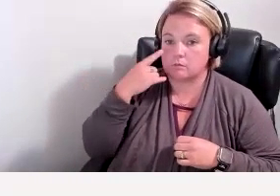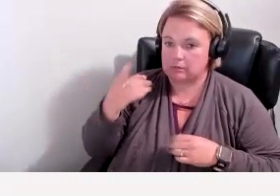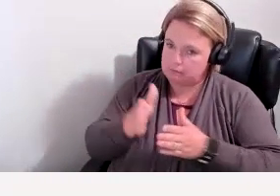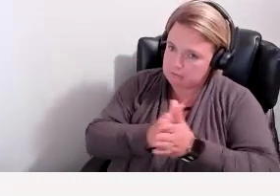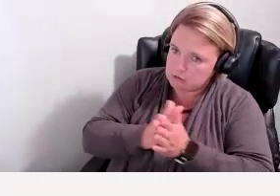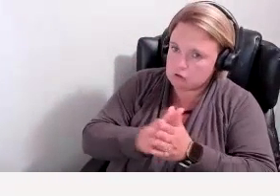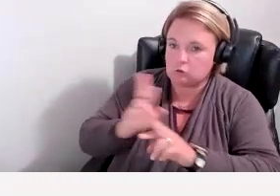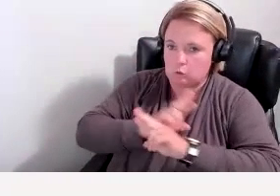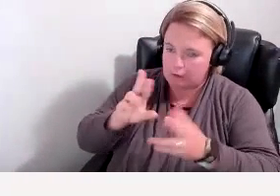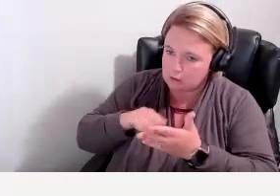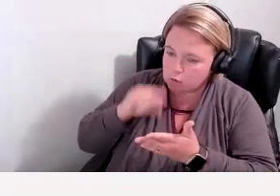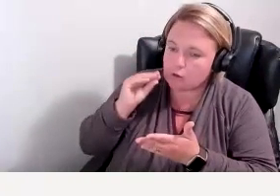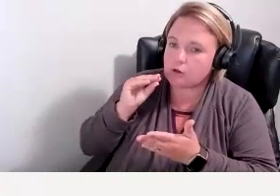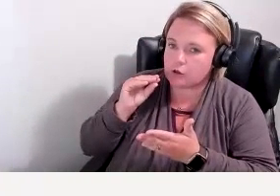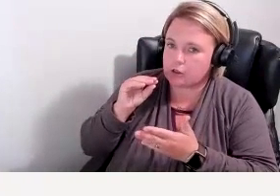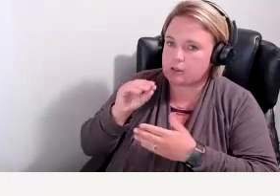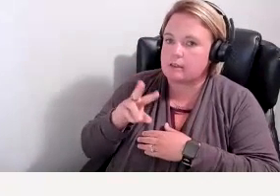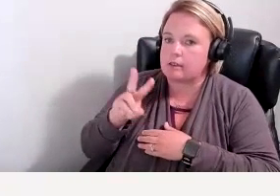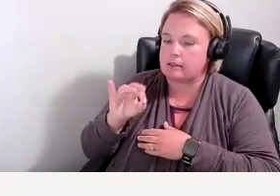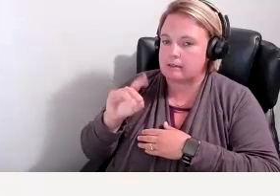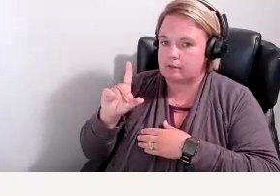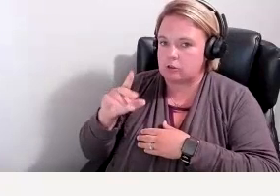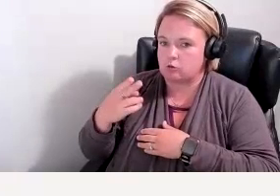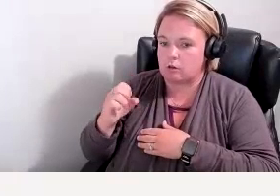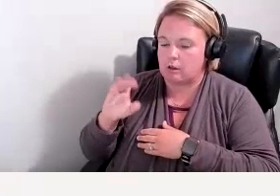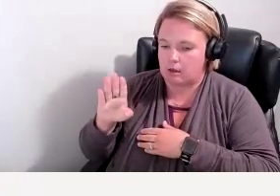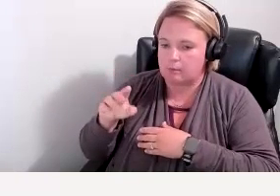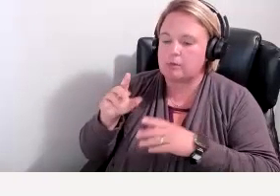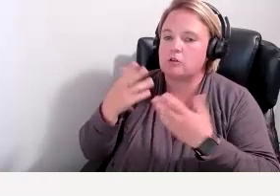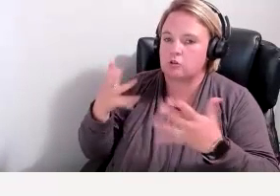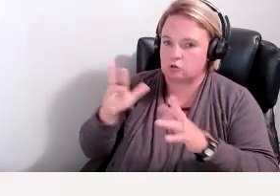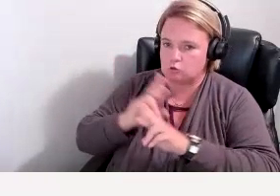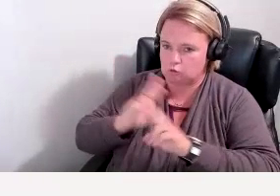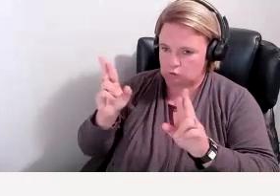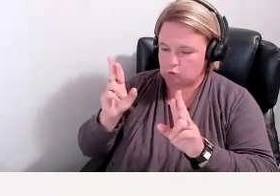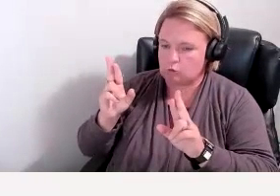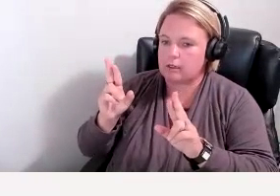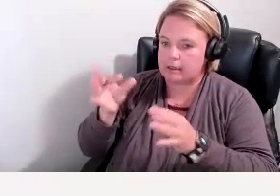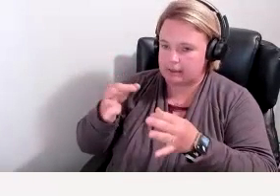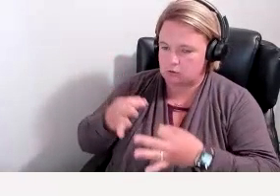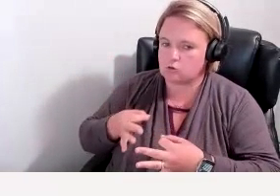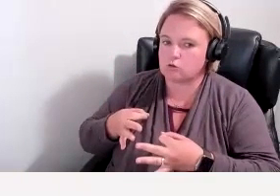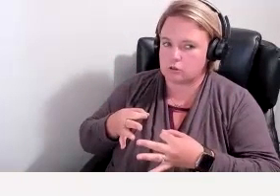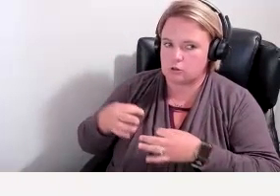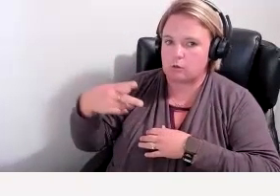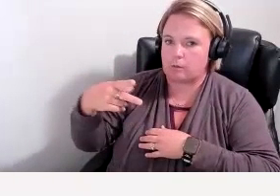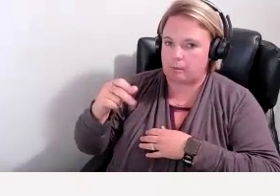learn in our virtual hub for faculty, there is already instructions on what PopeTech is and how you